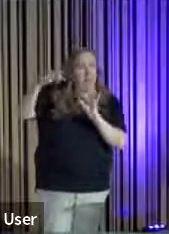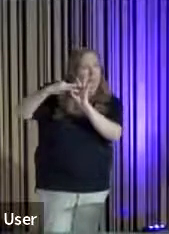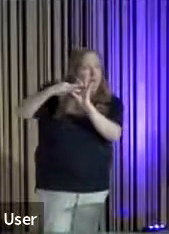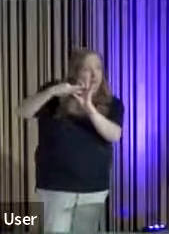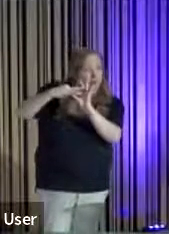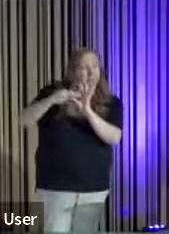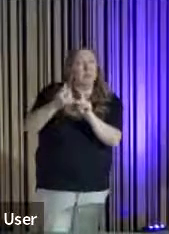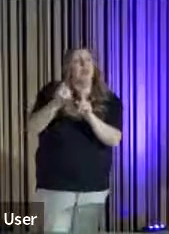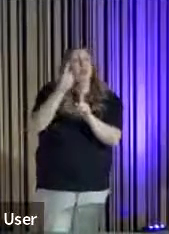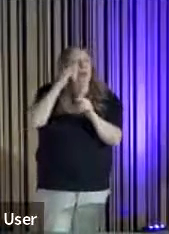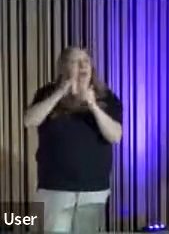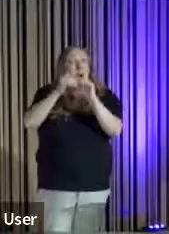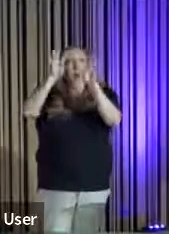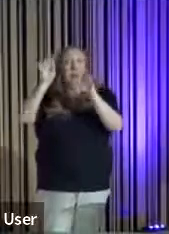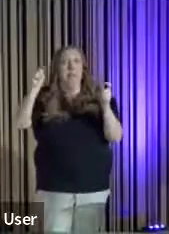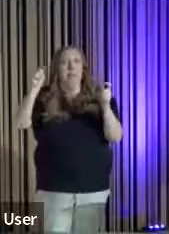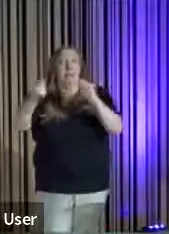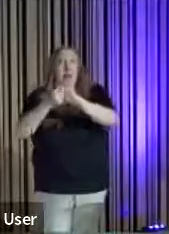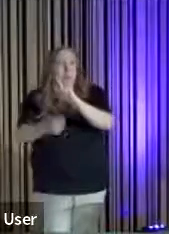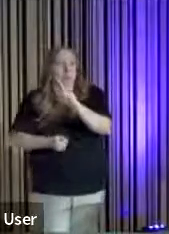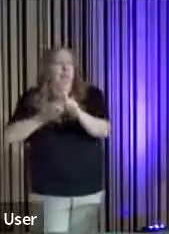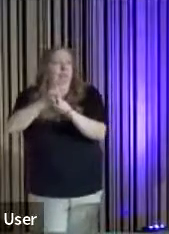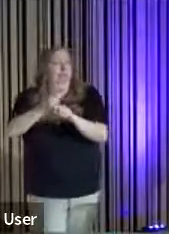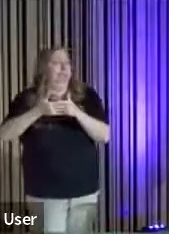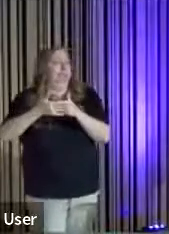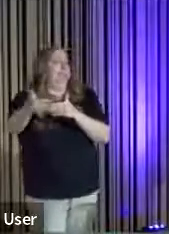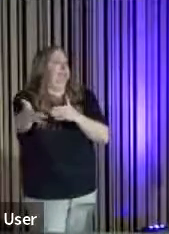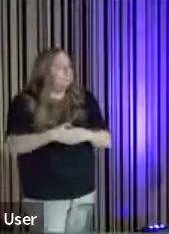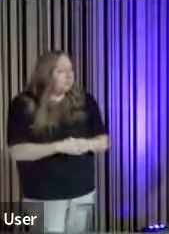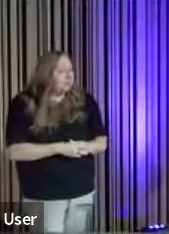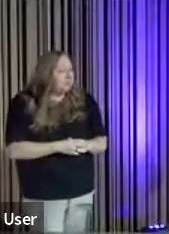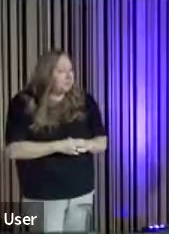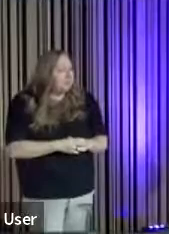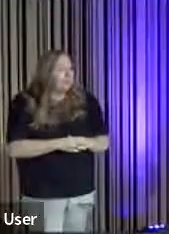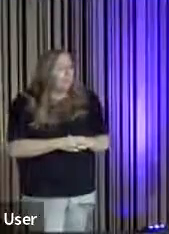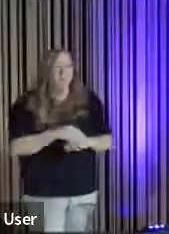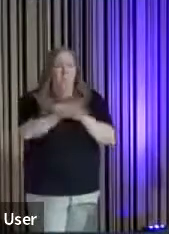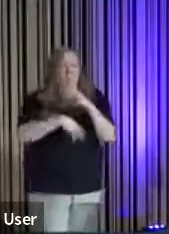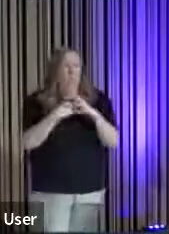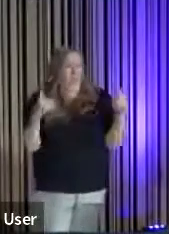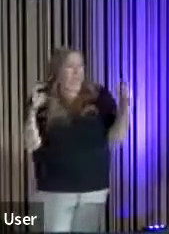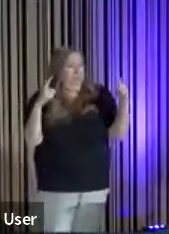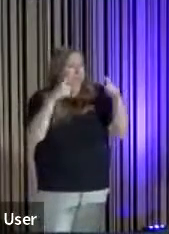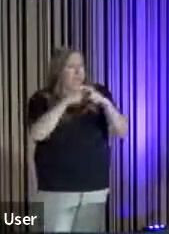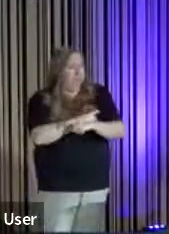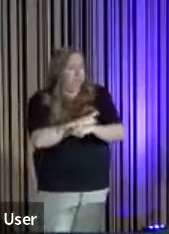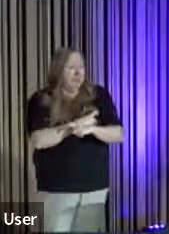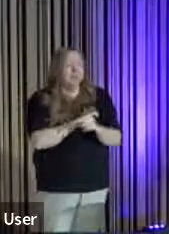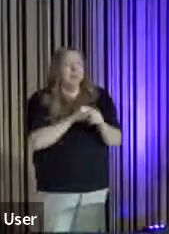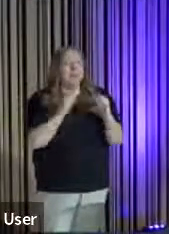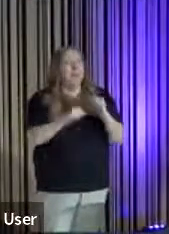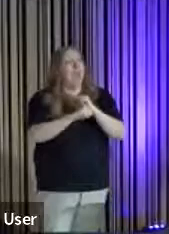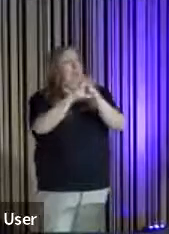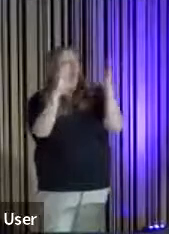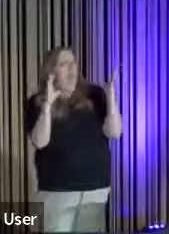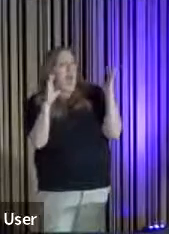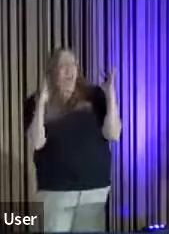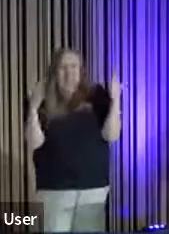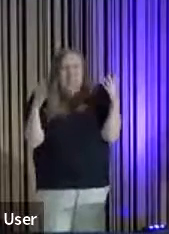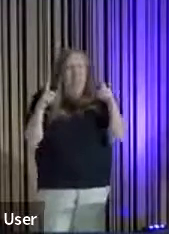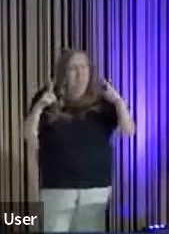the future. So it's a complex world. You can get an idea of the complexity of